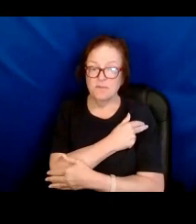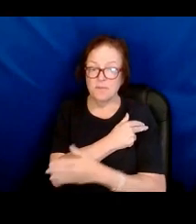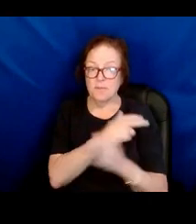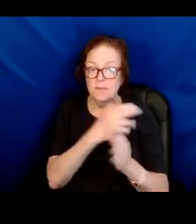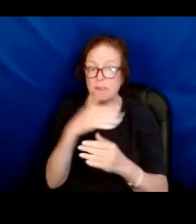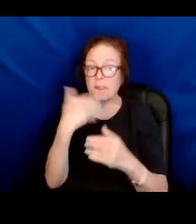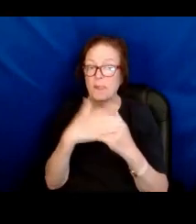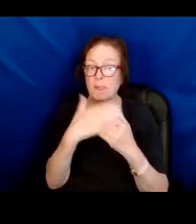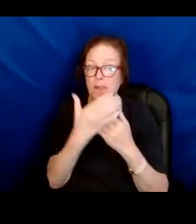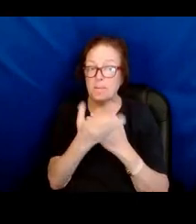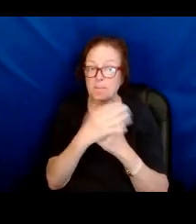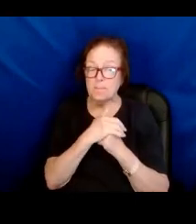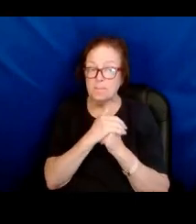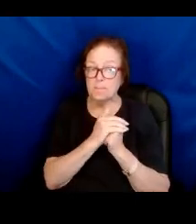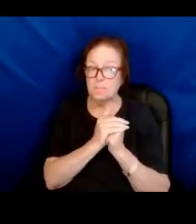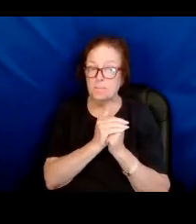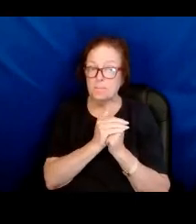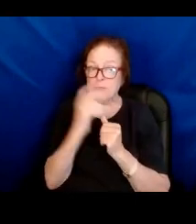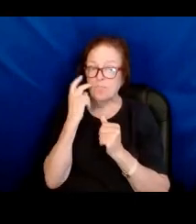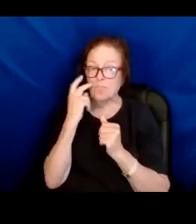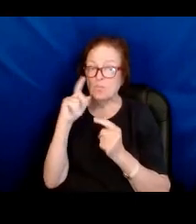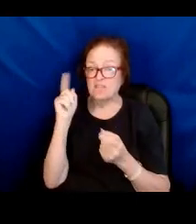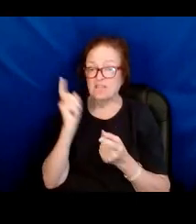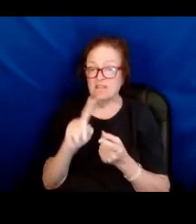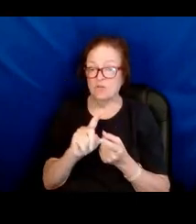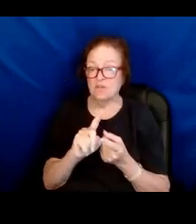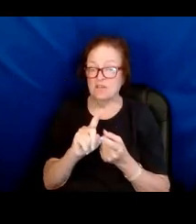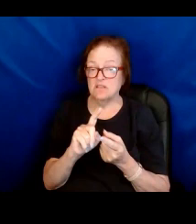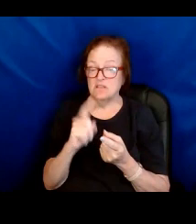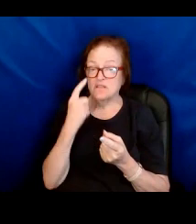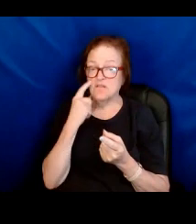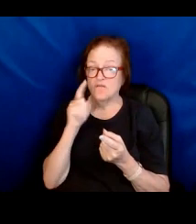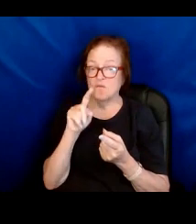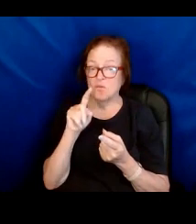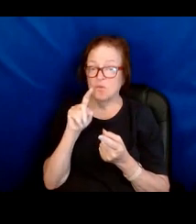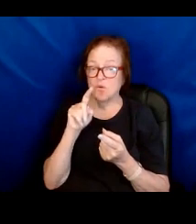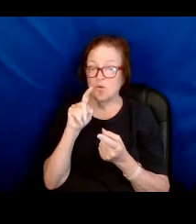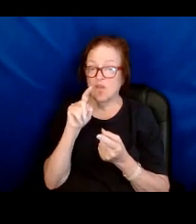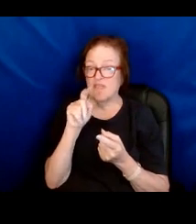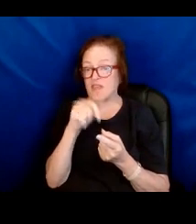next slide, we see this decrease for these other groups,